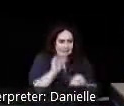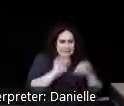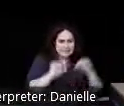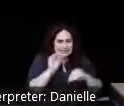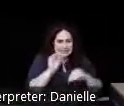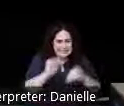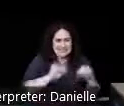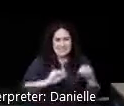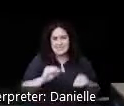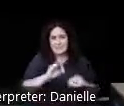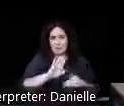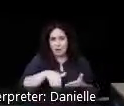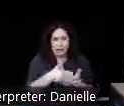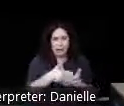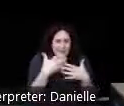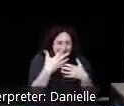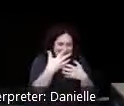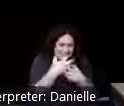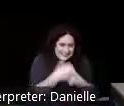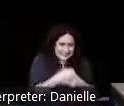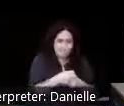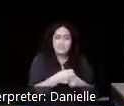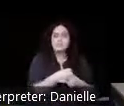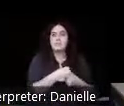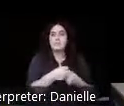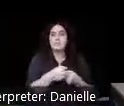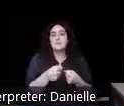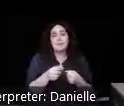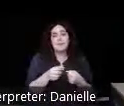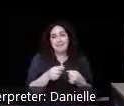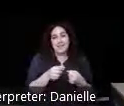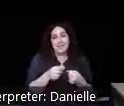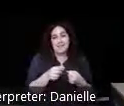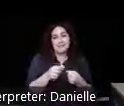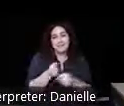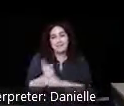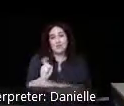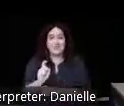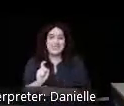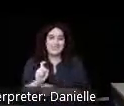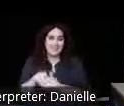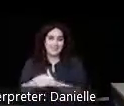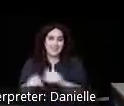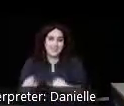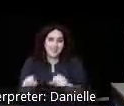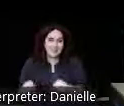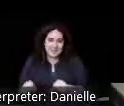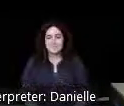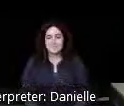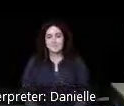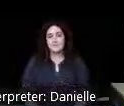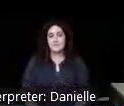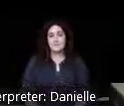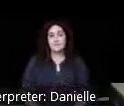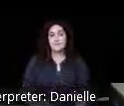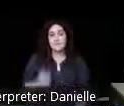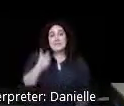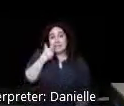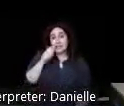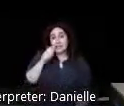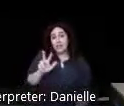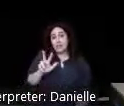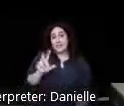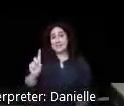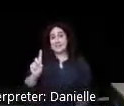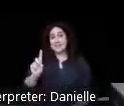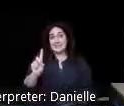a page at the expense of accessibility. So if you think back to that previous slide where I had the 3D chart on in the